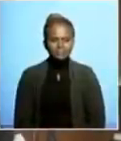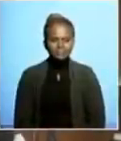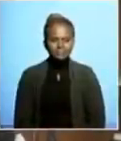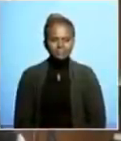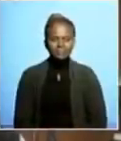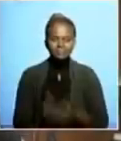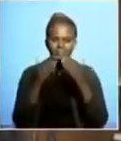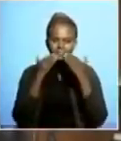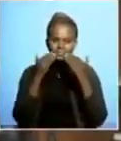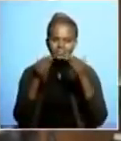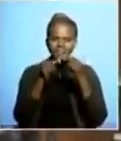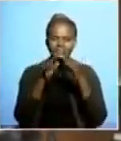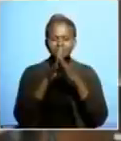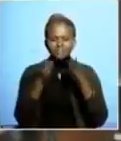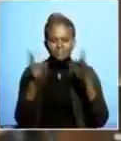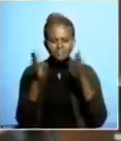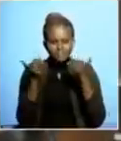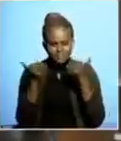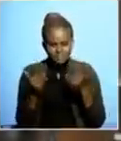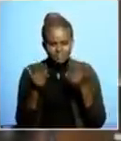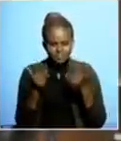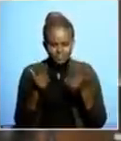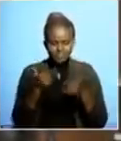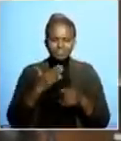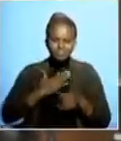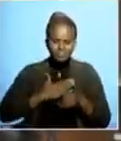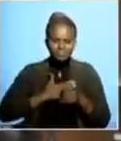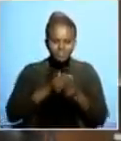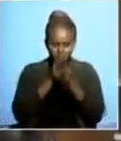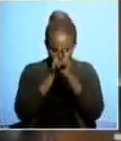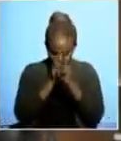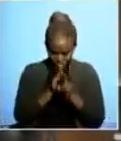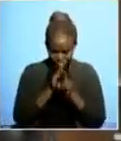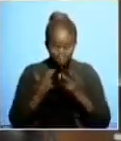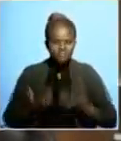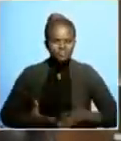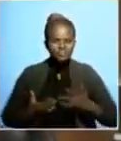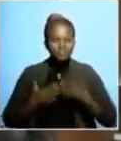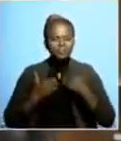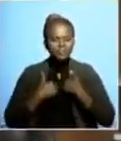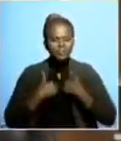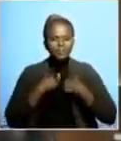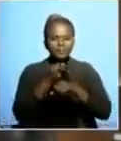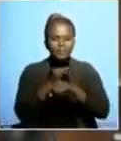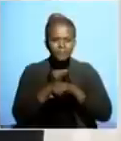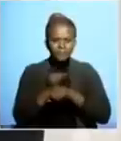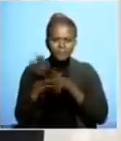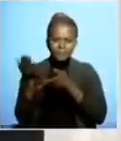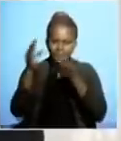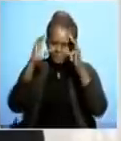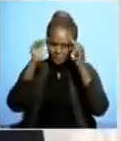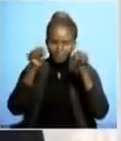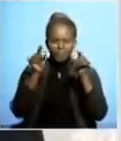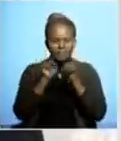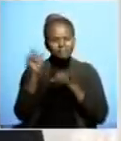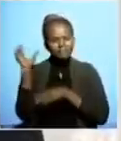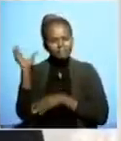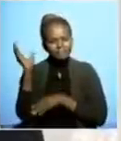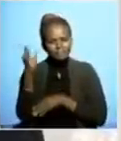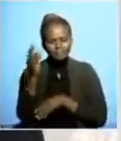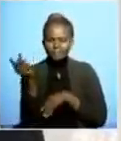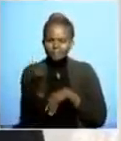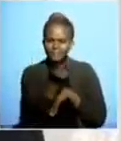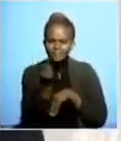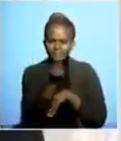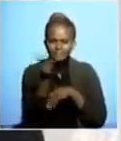Thank you very much. It is now my honor and privilege to invite you, Mr. President, to address the newly sworn